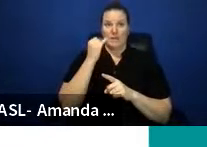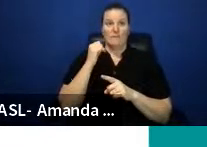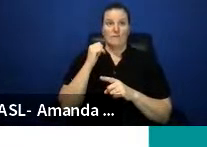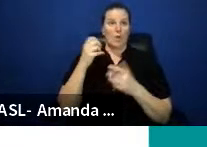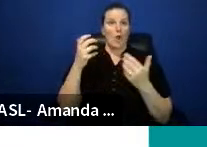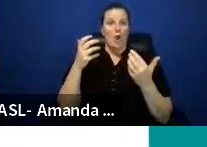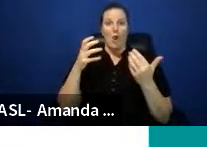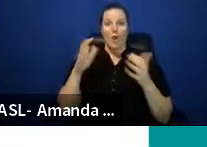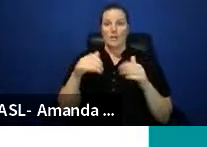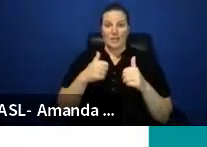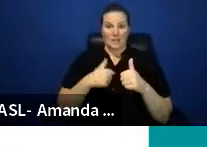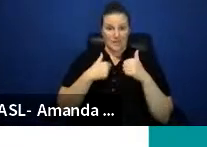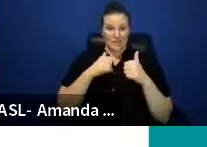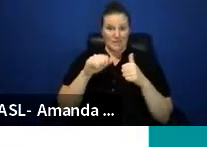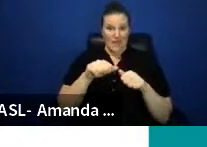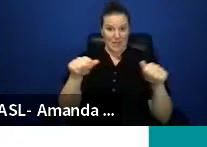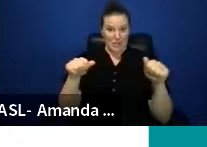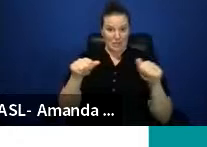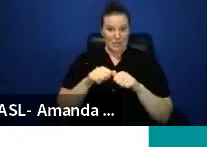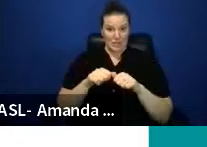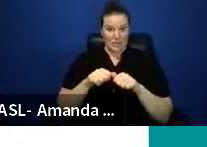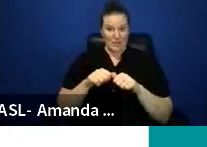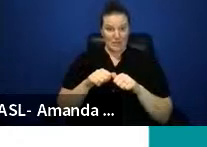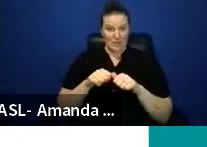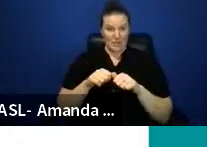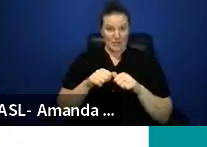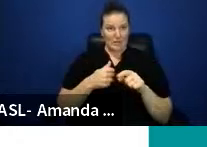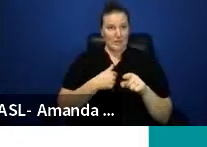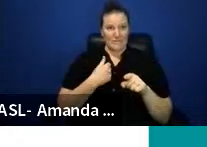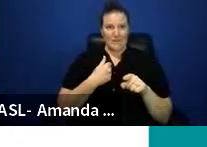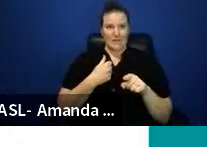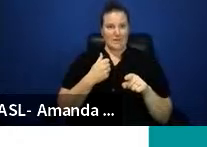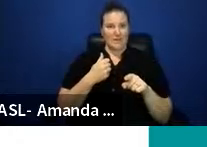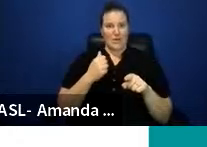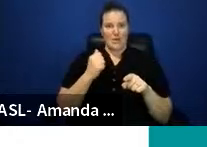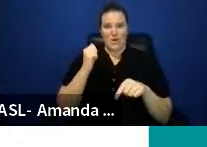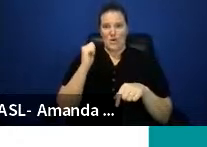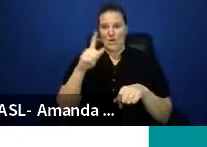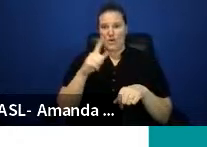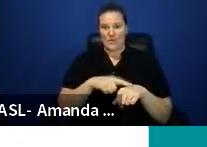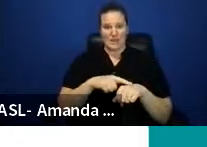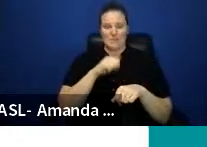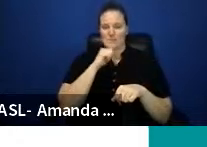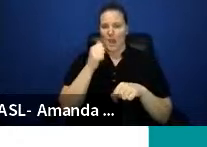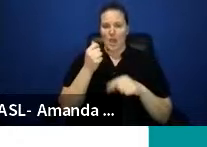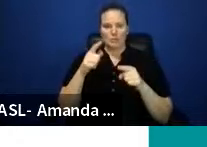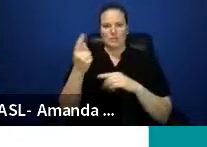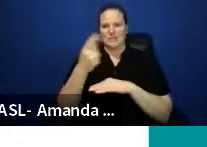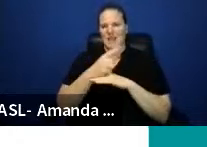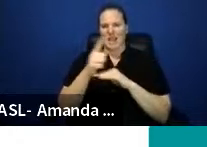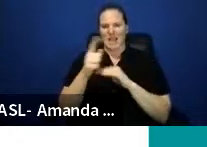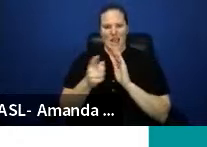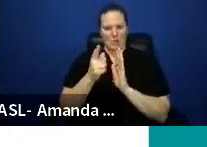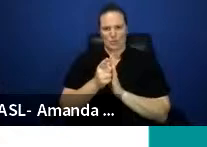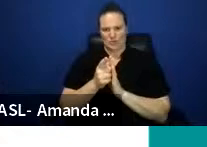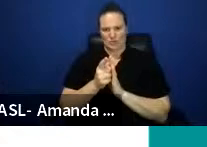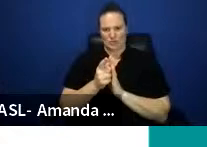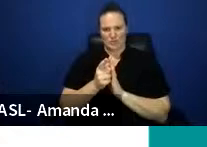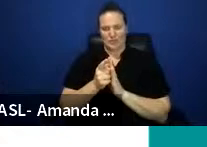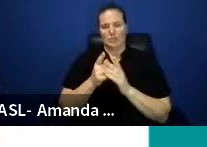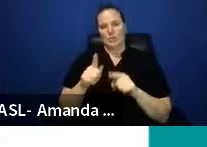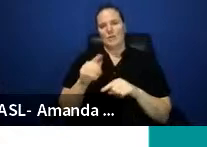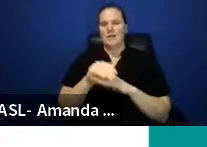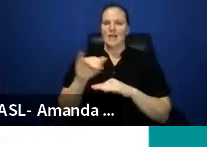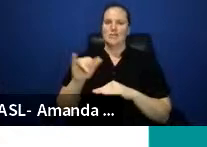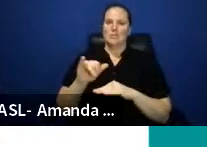already living in the area? And they're living like all the time, not just during the day hours, but during